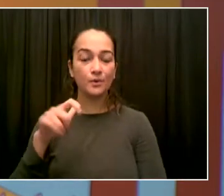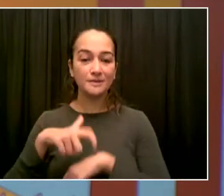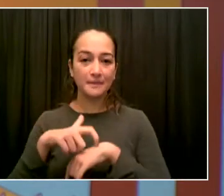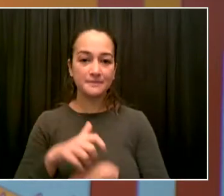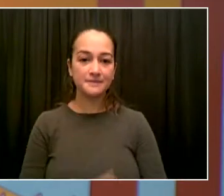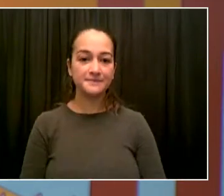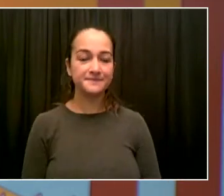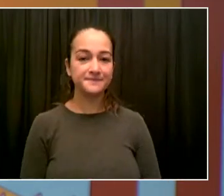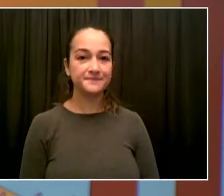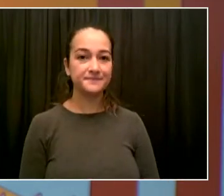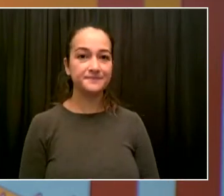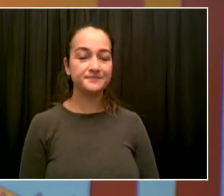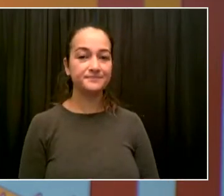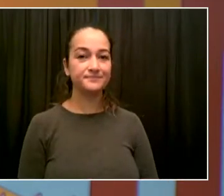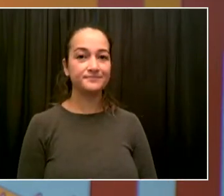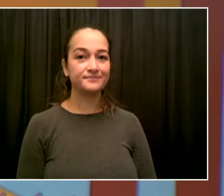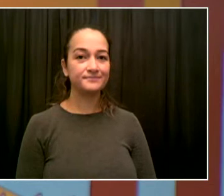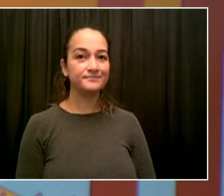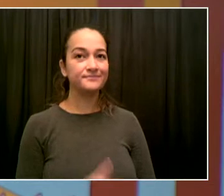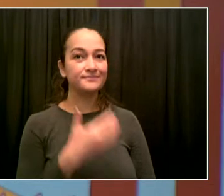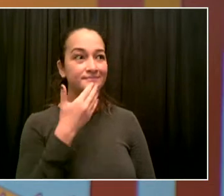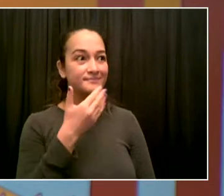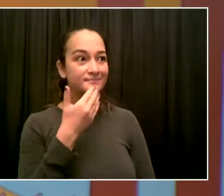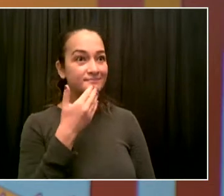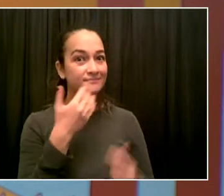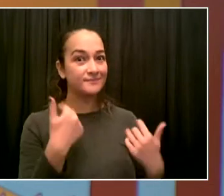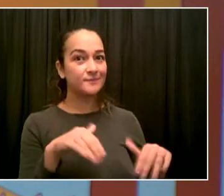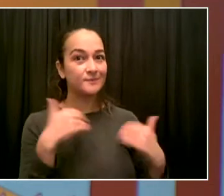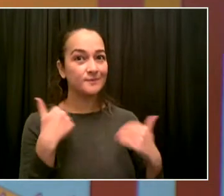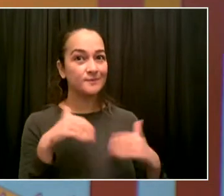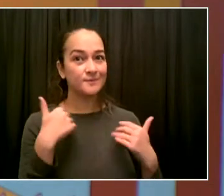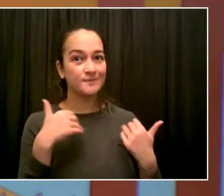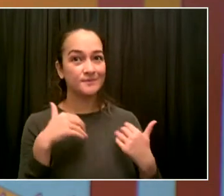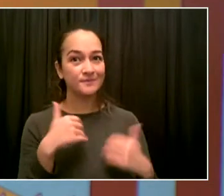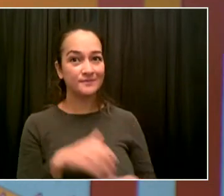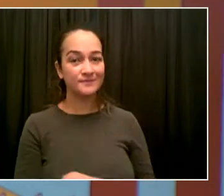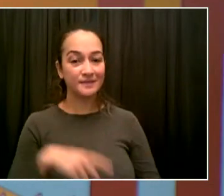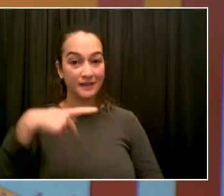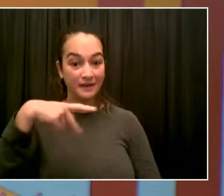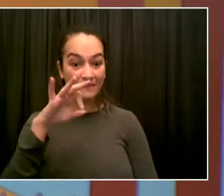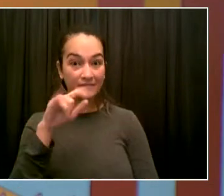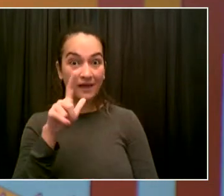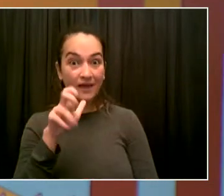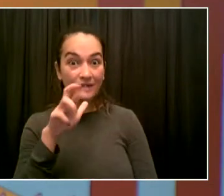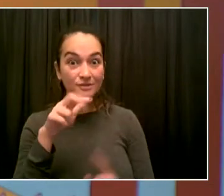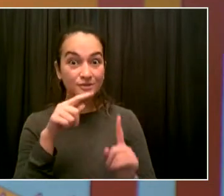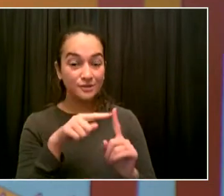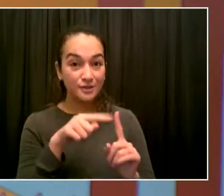requiring vaccines this school year? You mean in terms of kids?